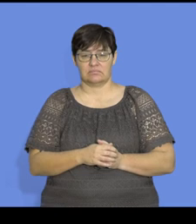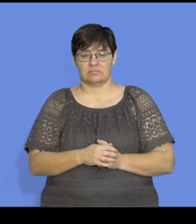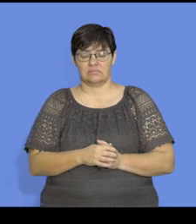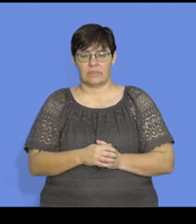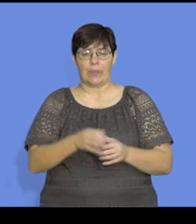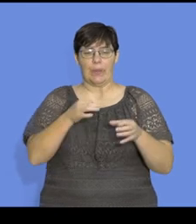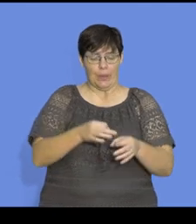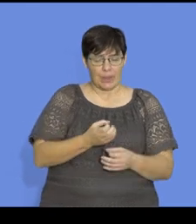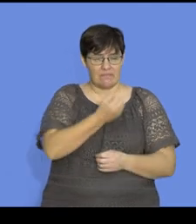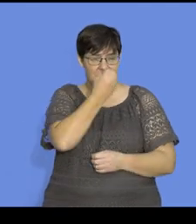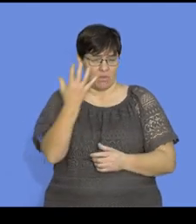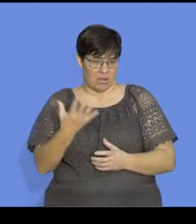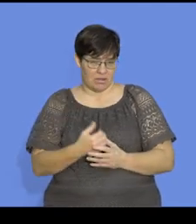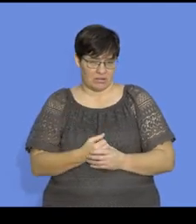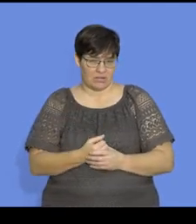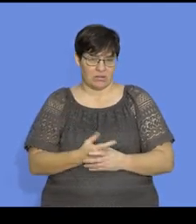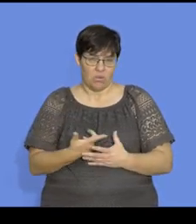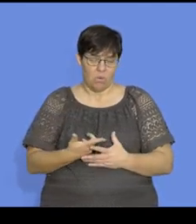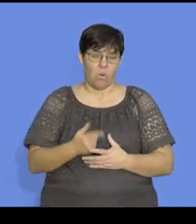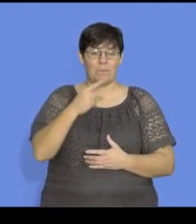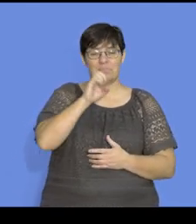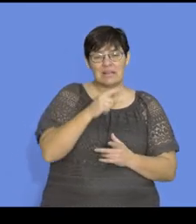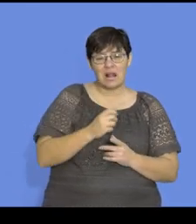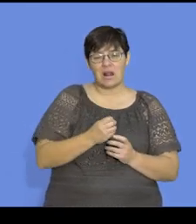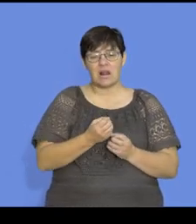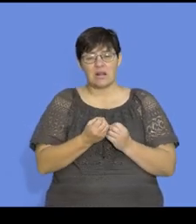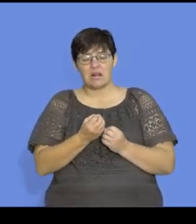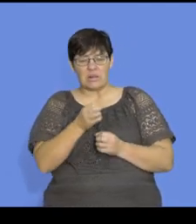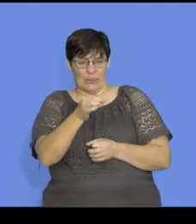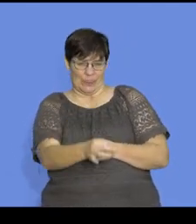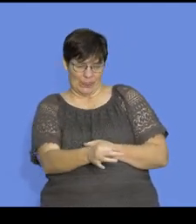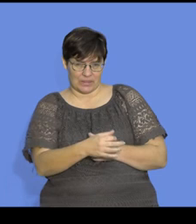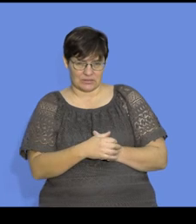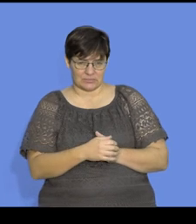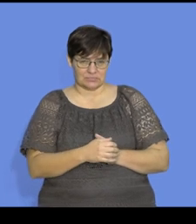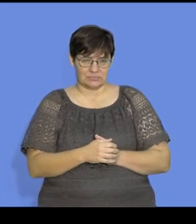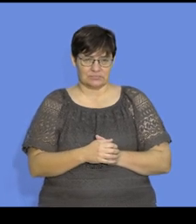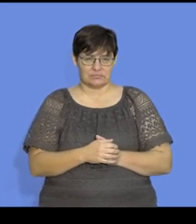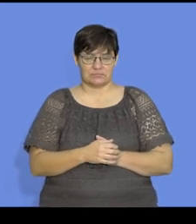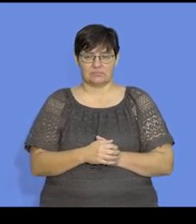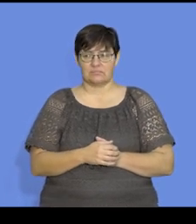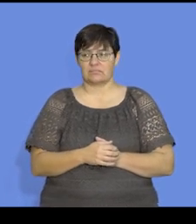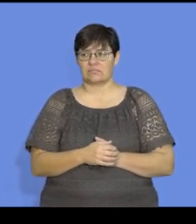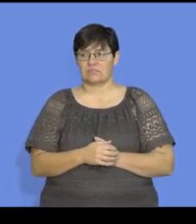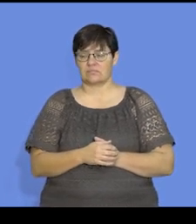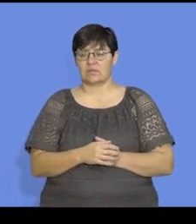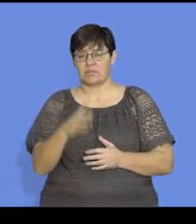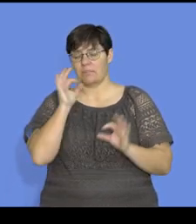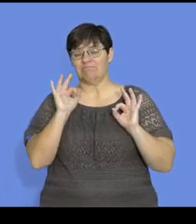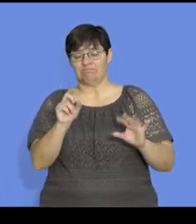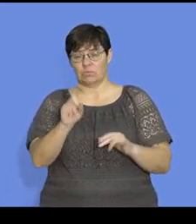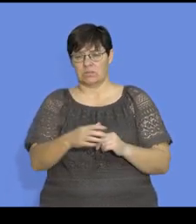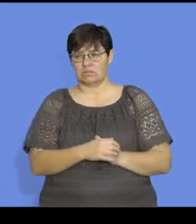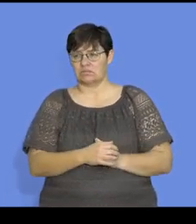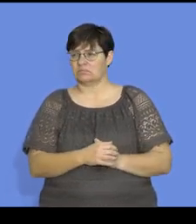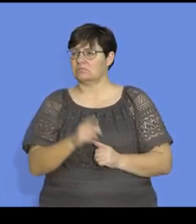small flowers or very small petals. Any of those, right, are going to be perfect. What